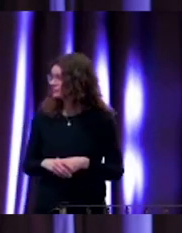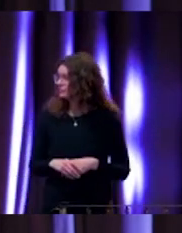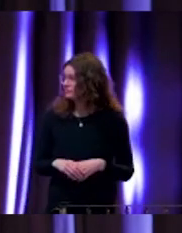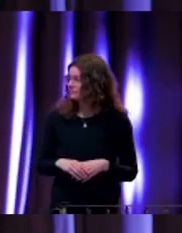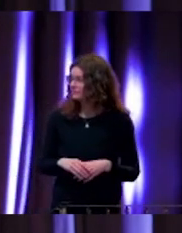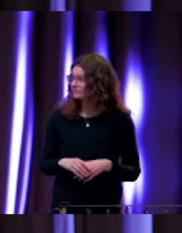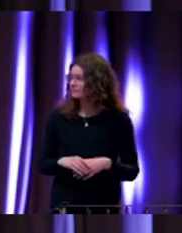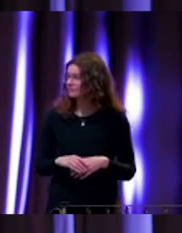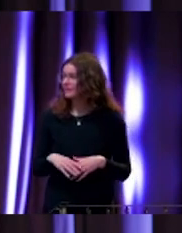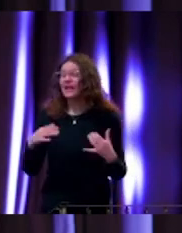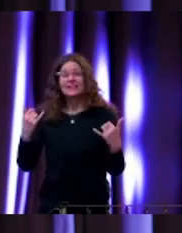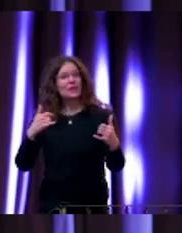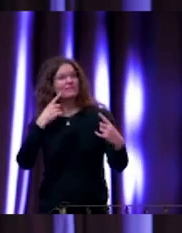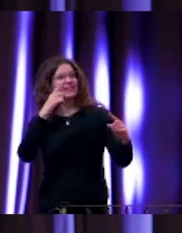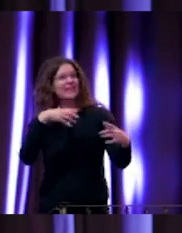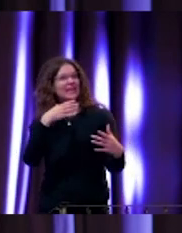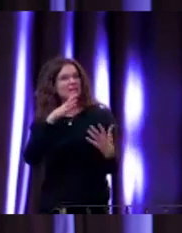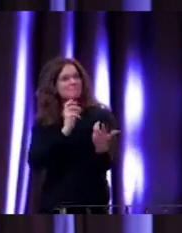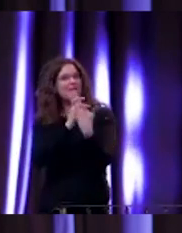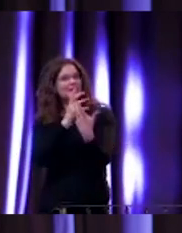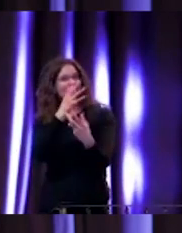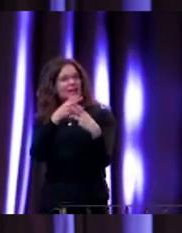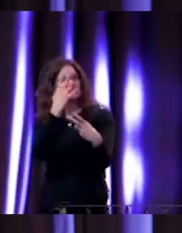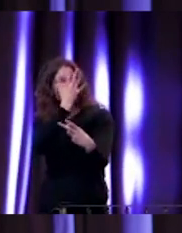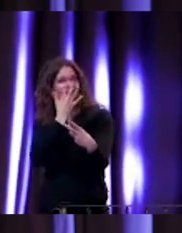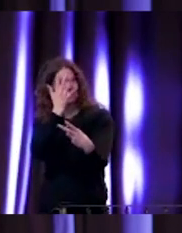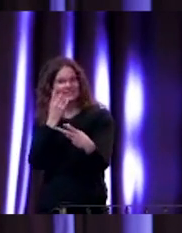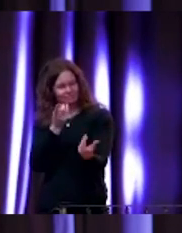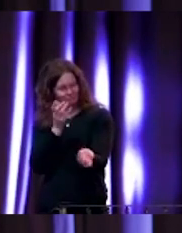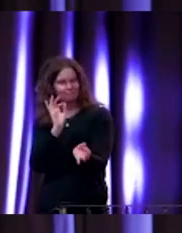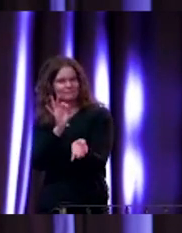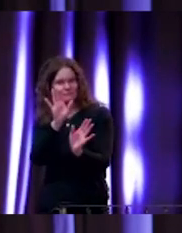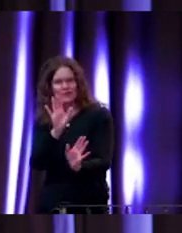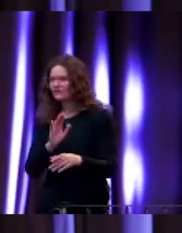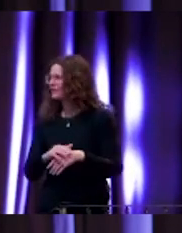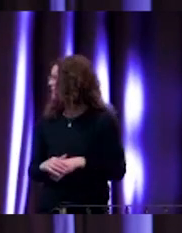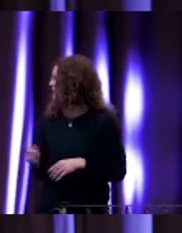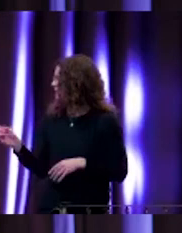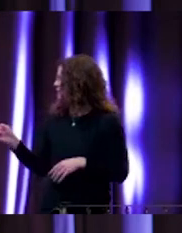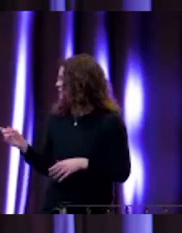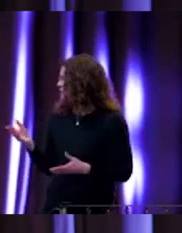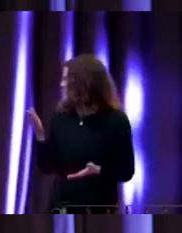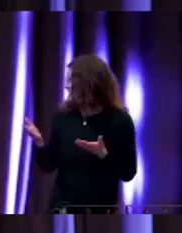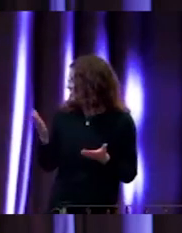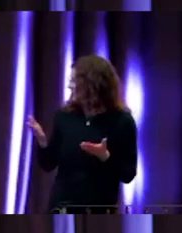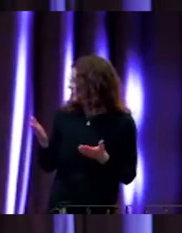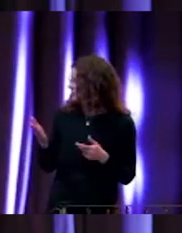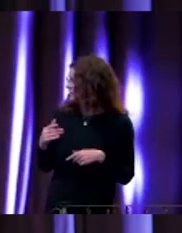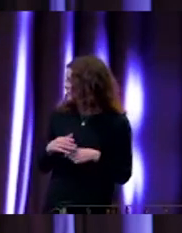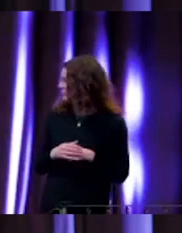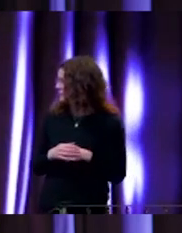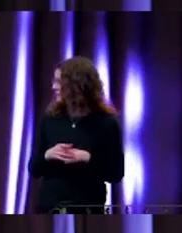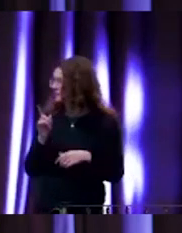Guys? I mean, I think maybe we can have it seems hard to do a kind of blanket, like here are all of the